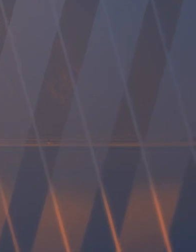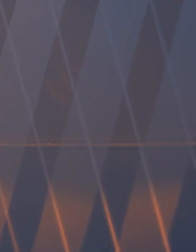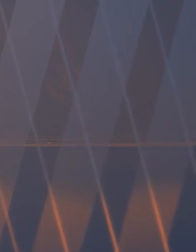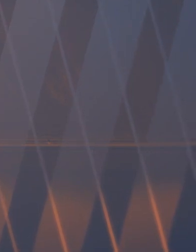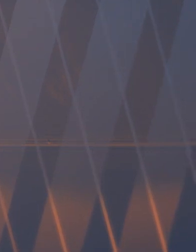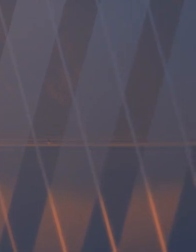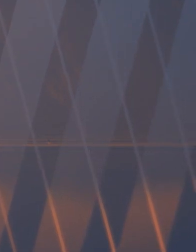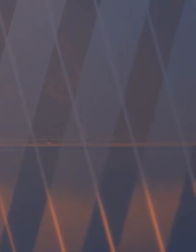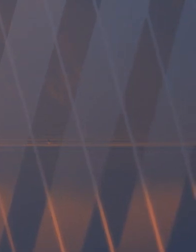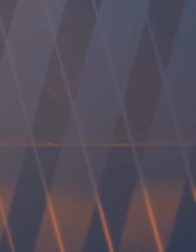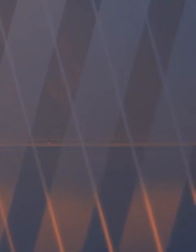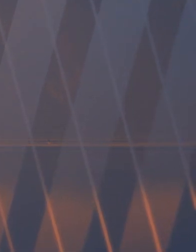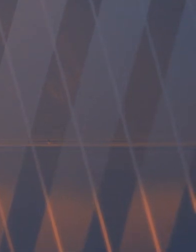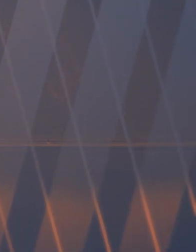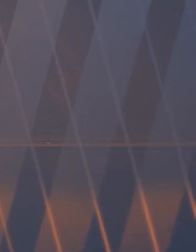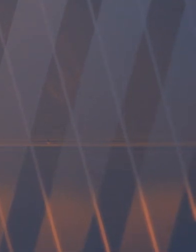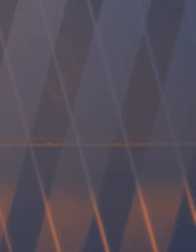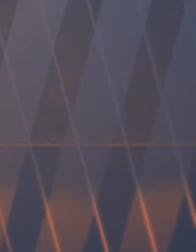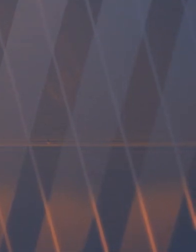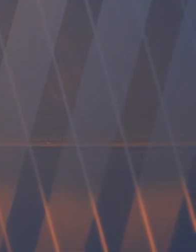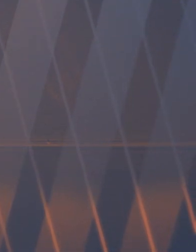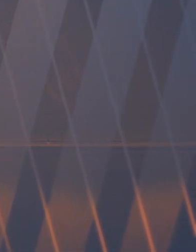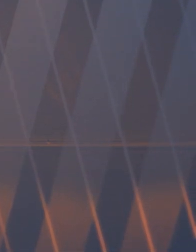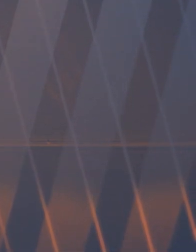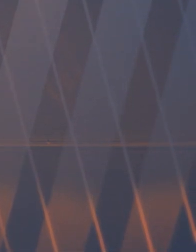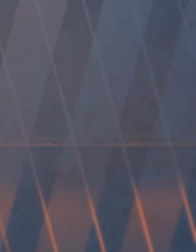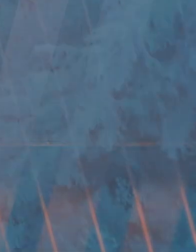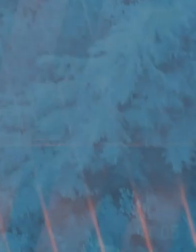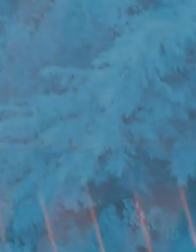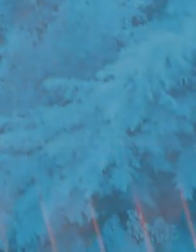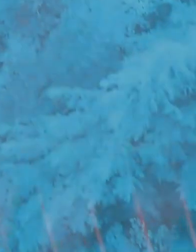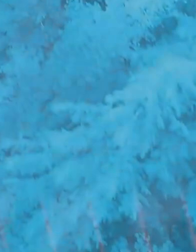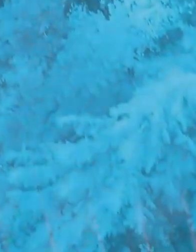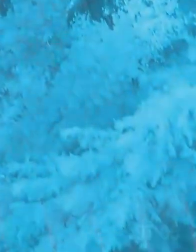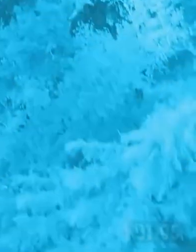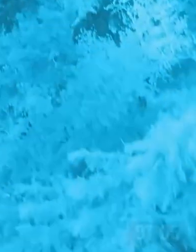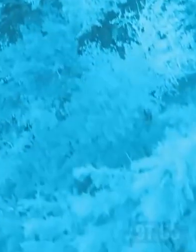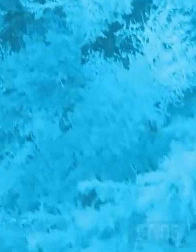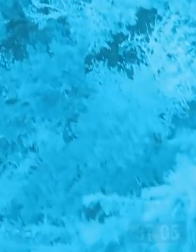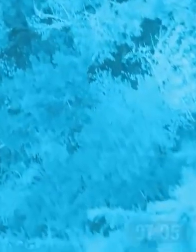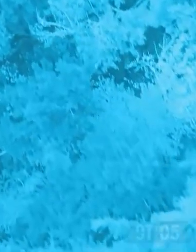your purpose and live it out at CCBC.